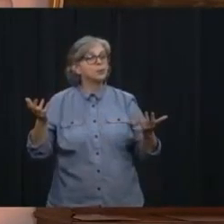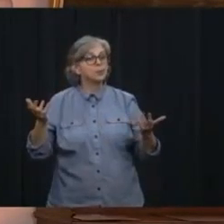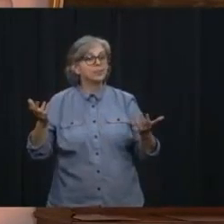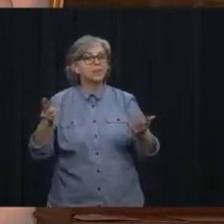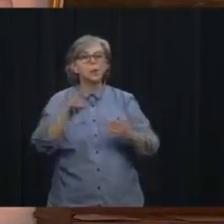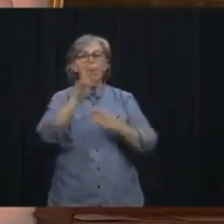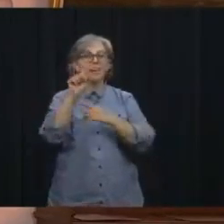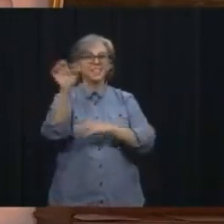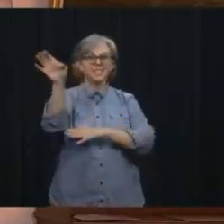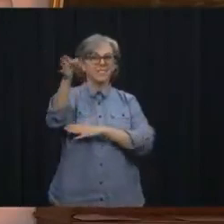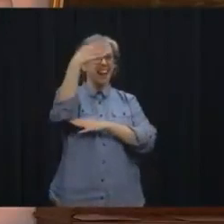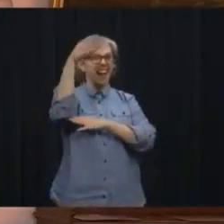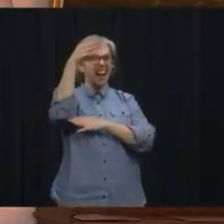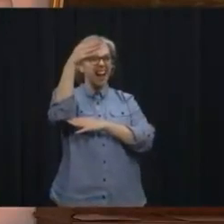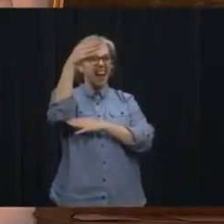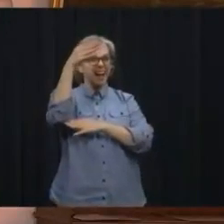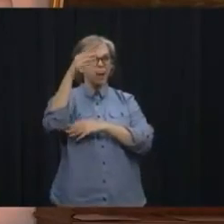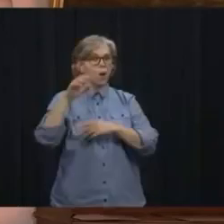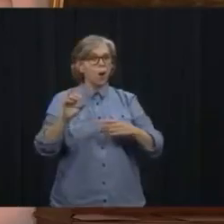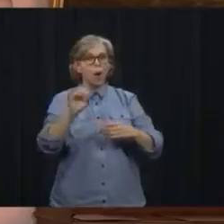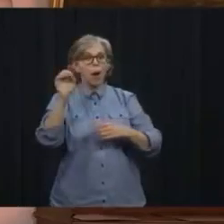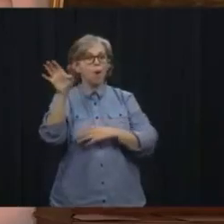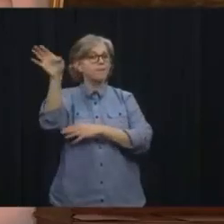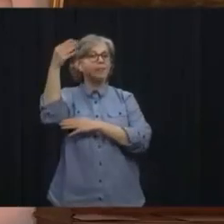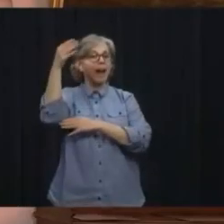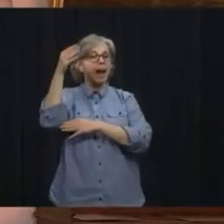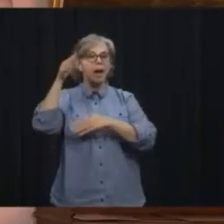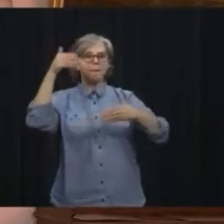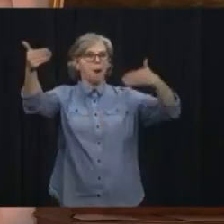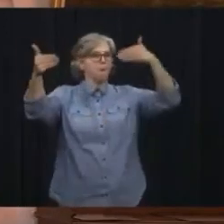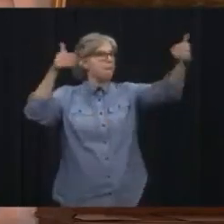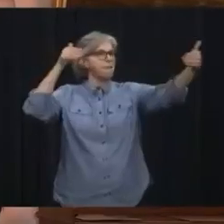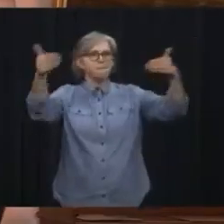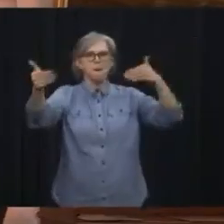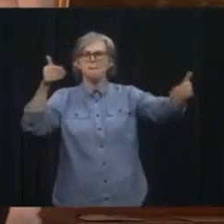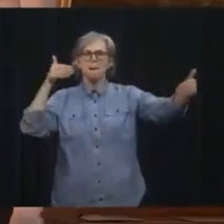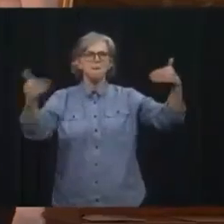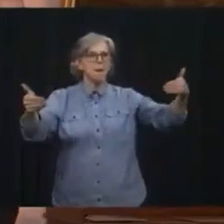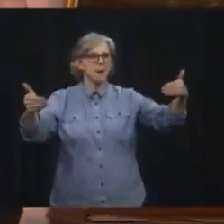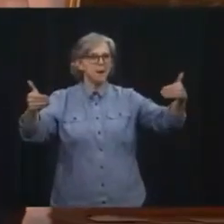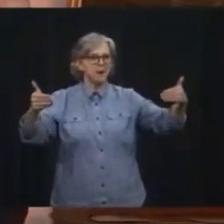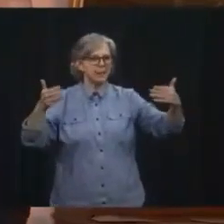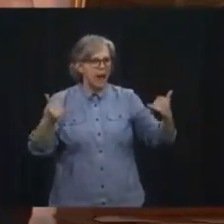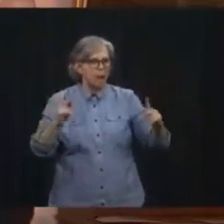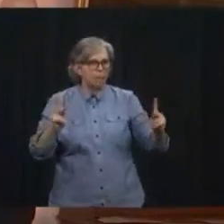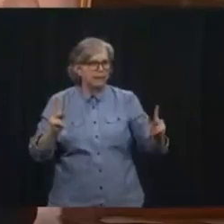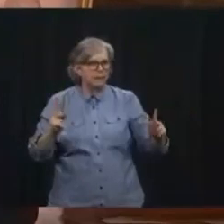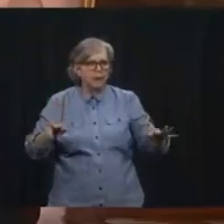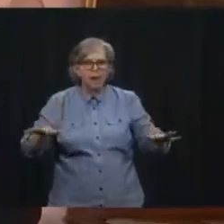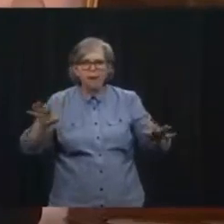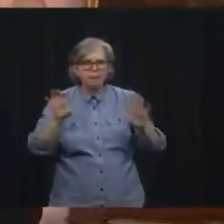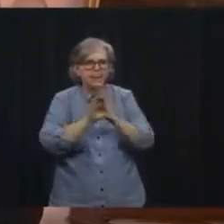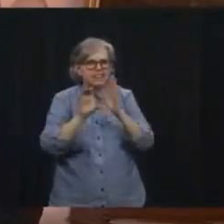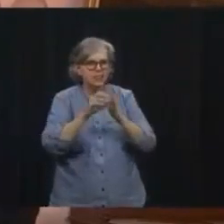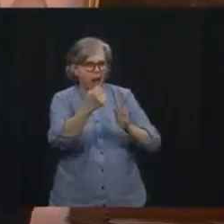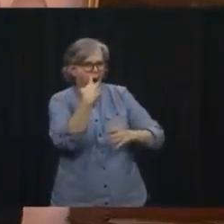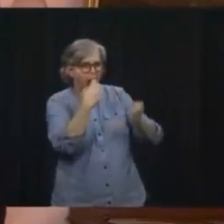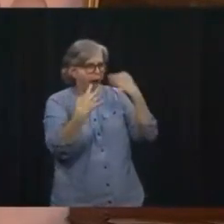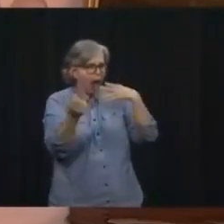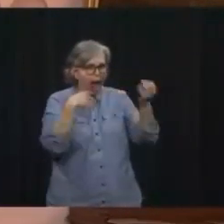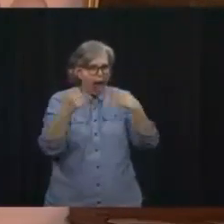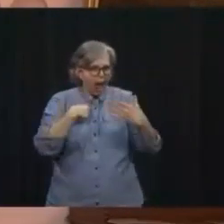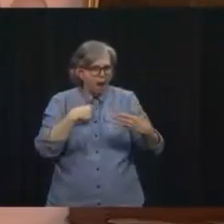grandparents a letter. That would be a good thing. Fran had the idea of seeing if all the grandkids